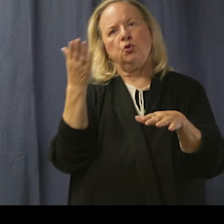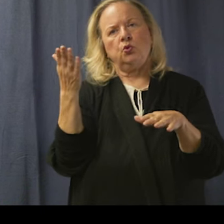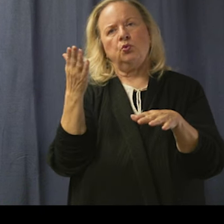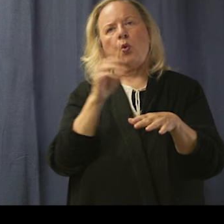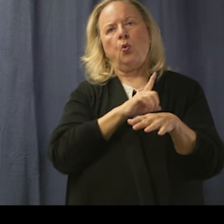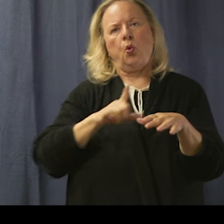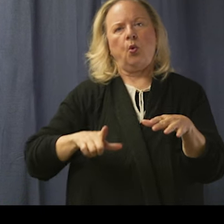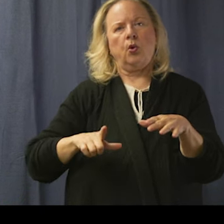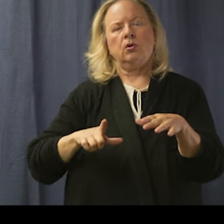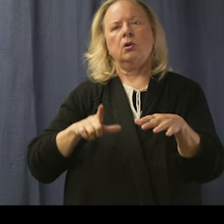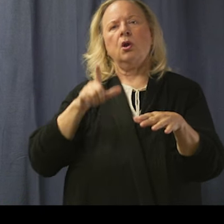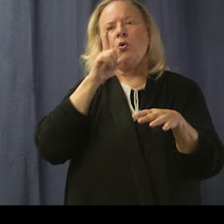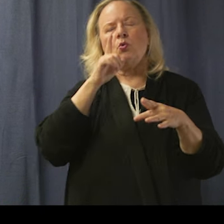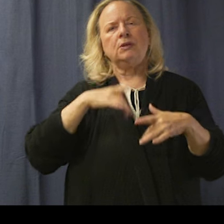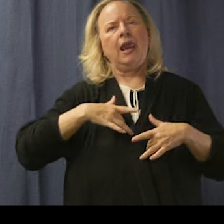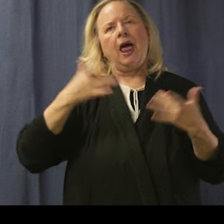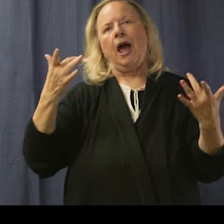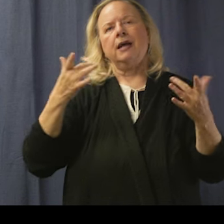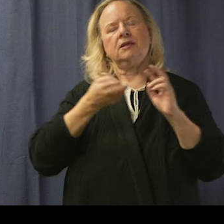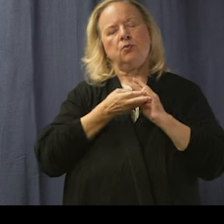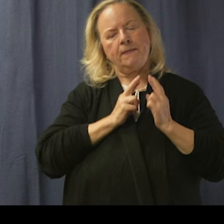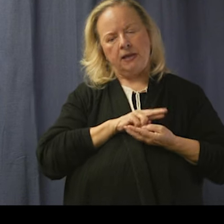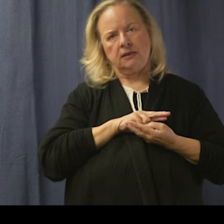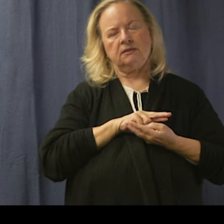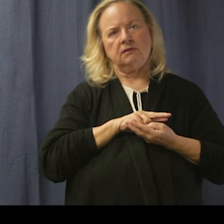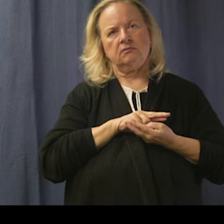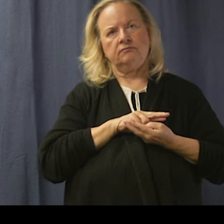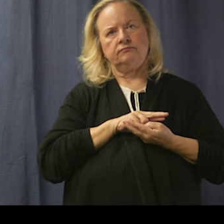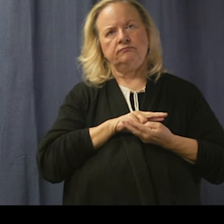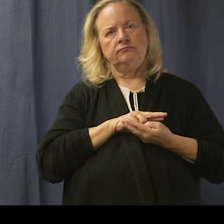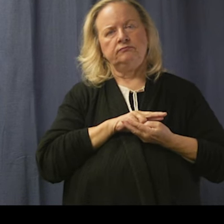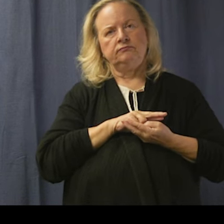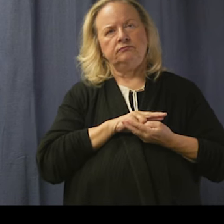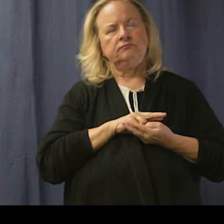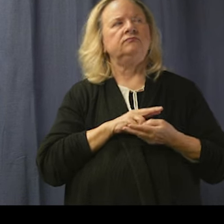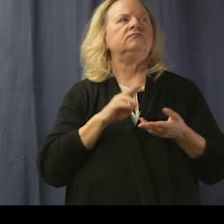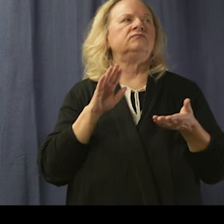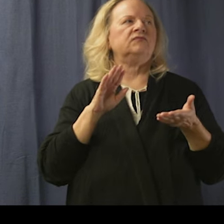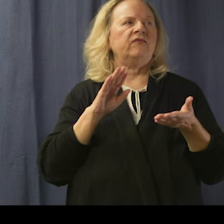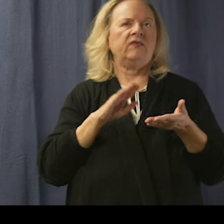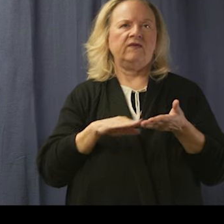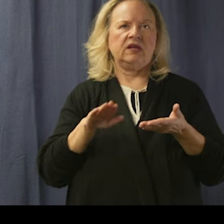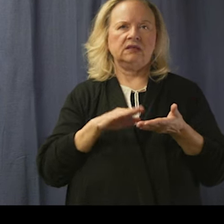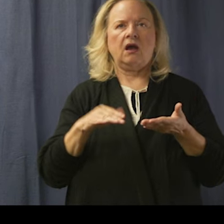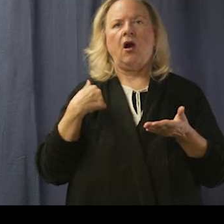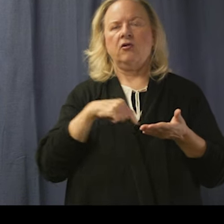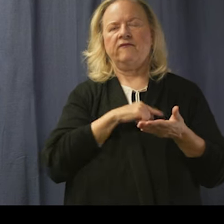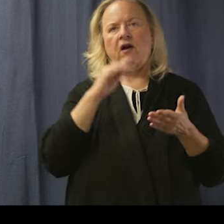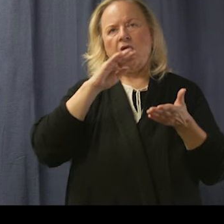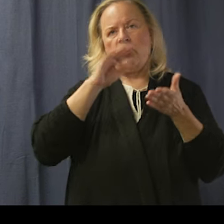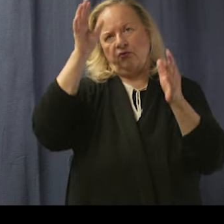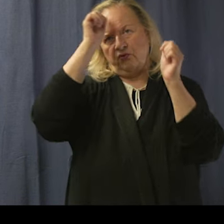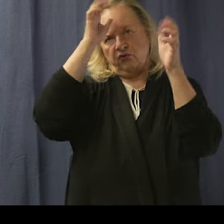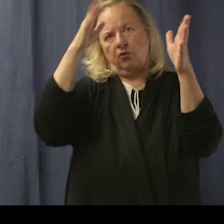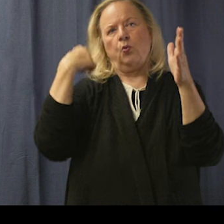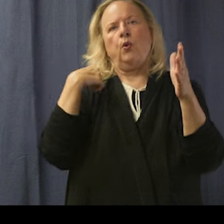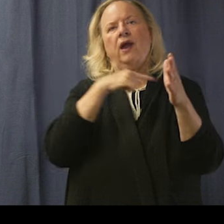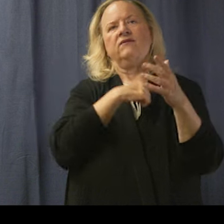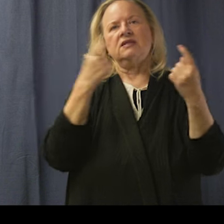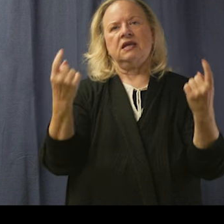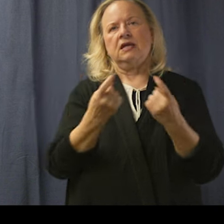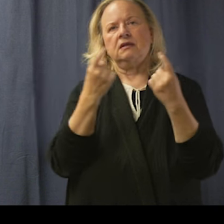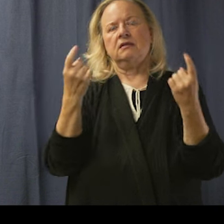you, O Lord, who delights in repentance for forgiveness. Forgive us, our Father, for